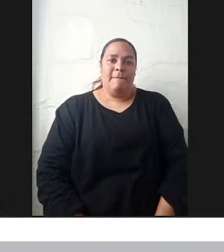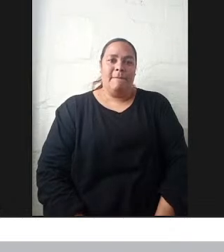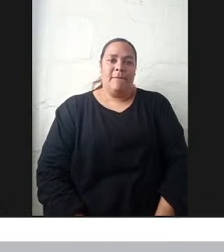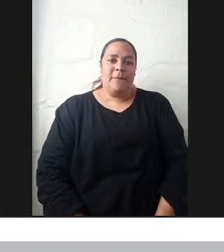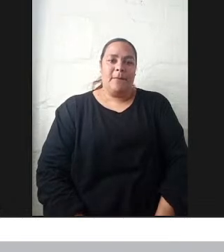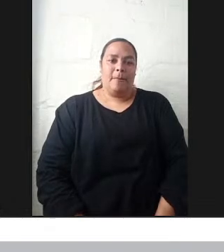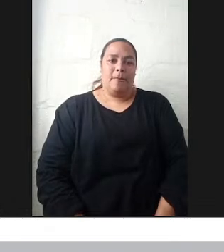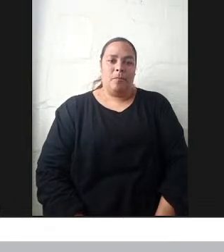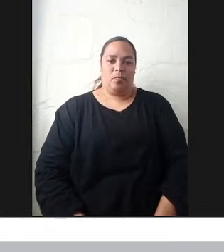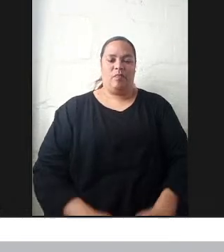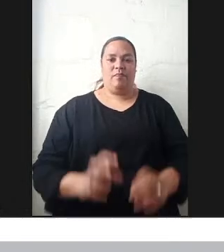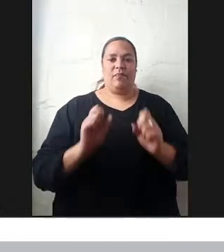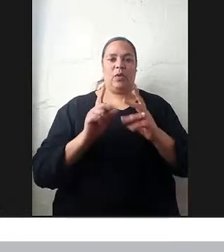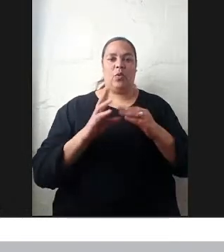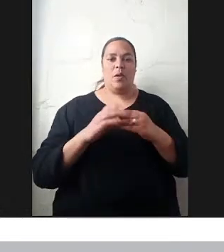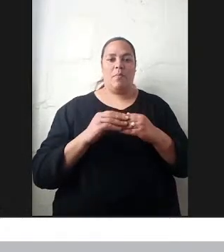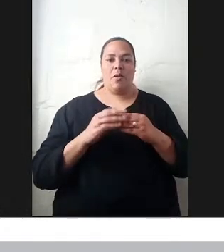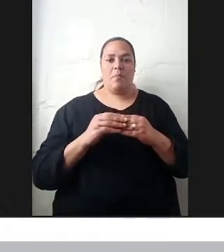All right, members.